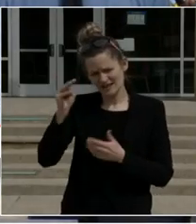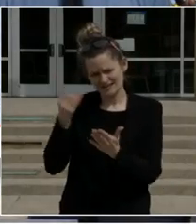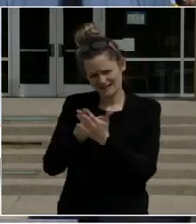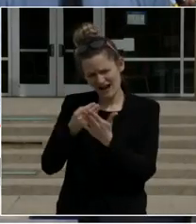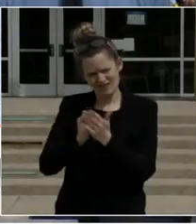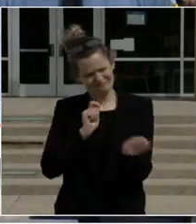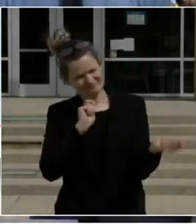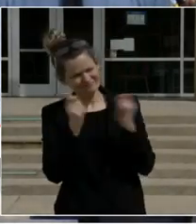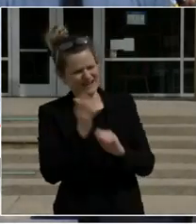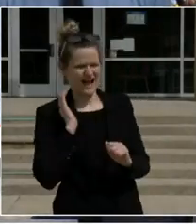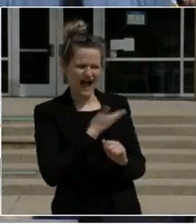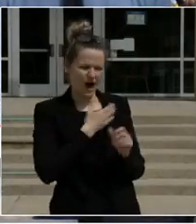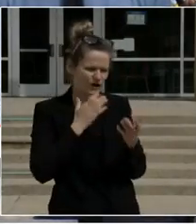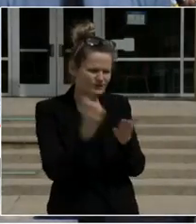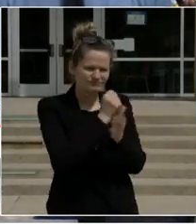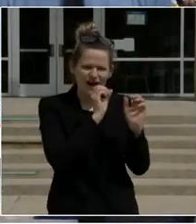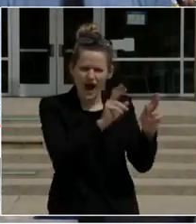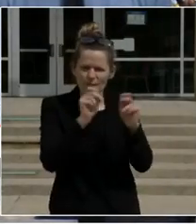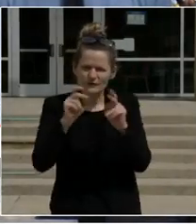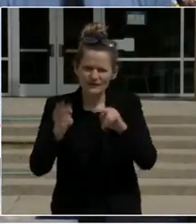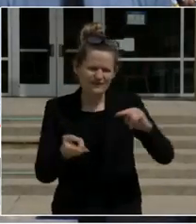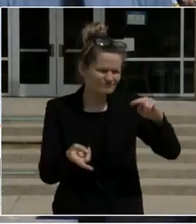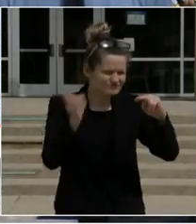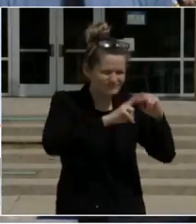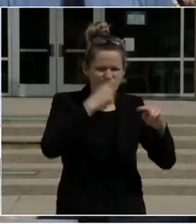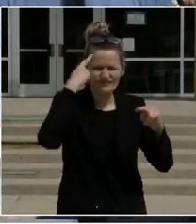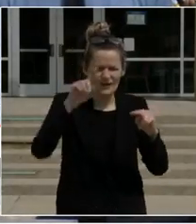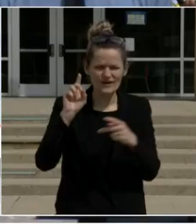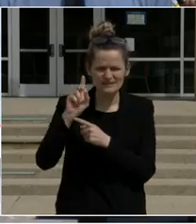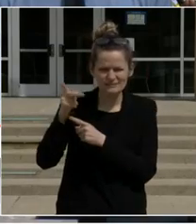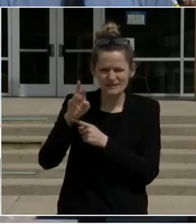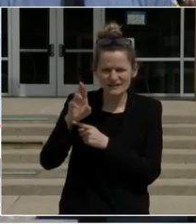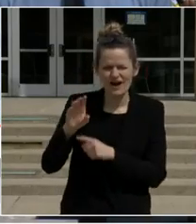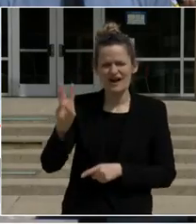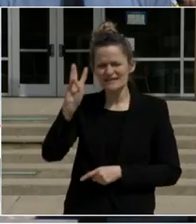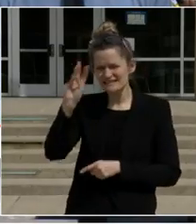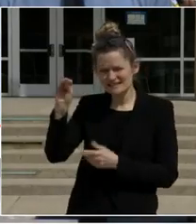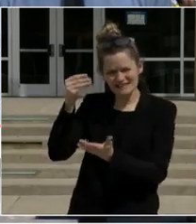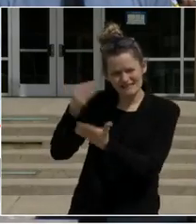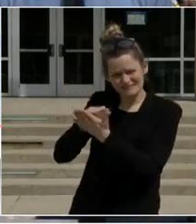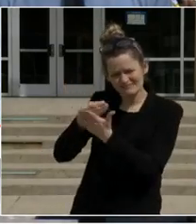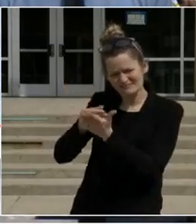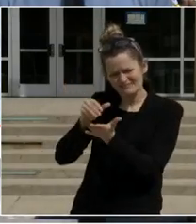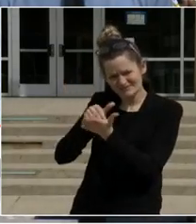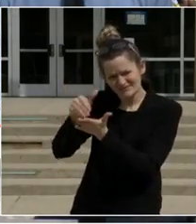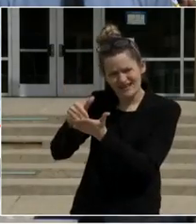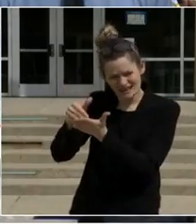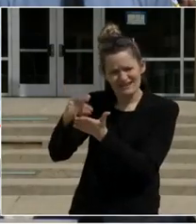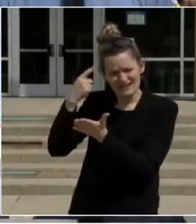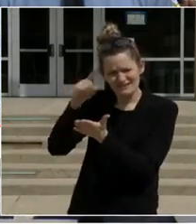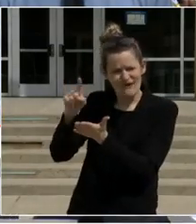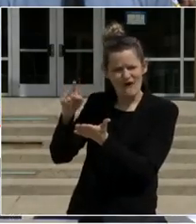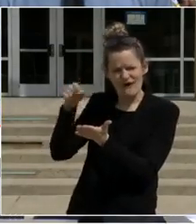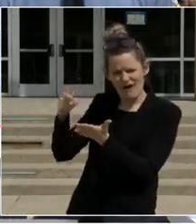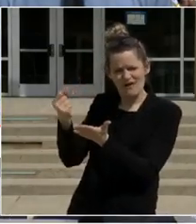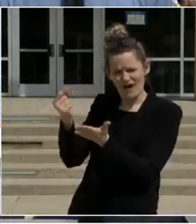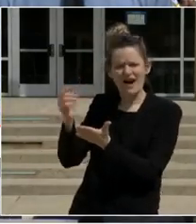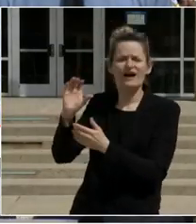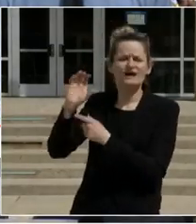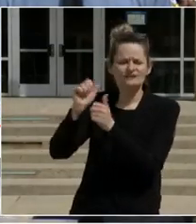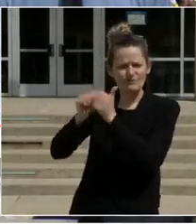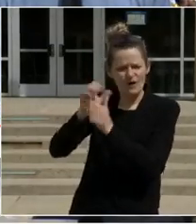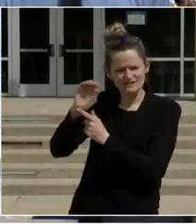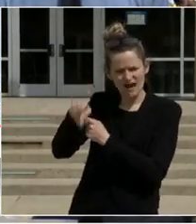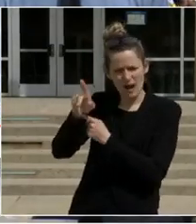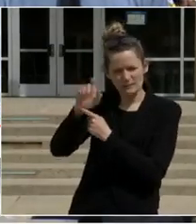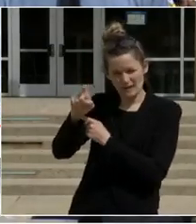our Department of Recreation, a $60 million indoor sports complex that will serve our entire city